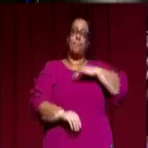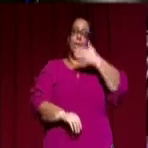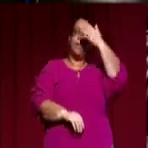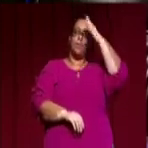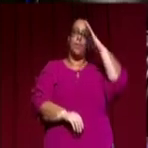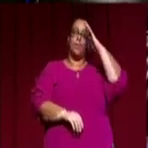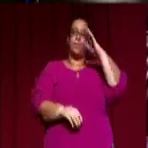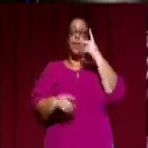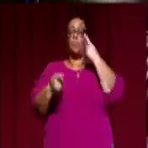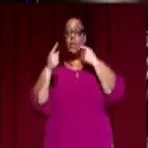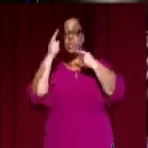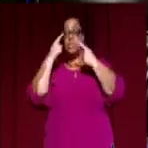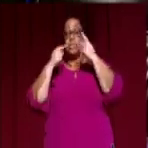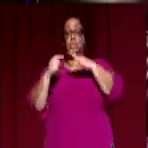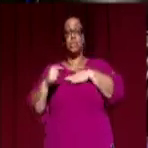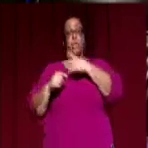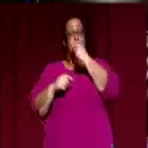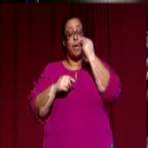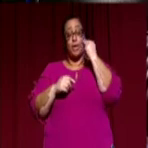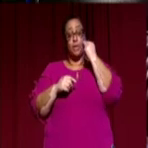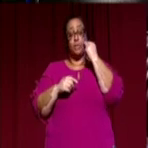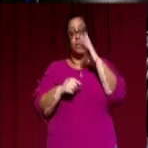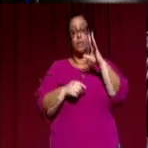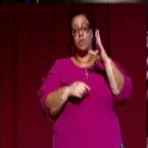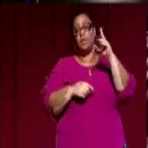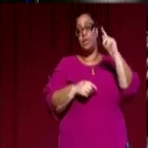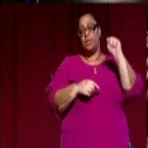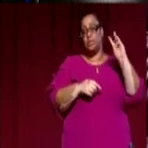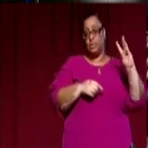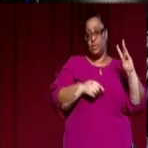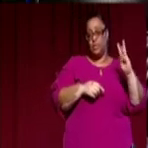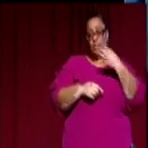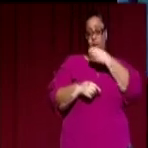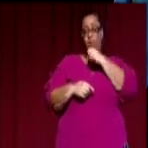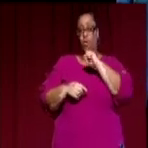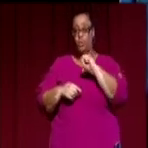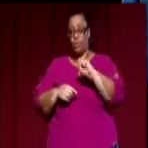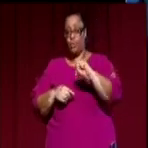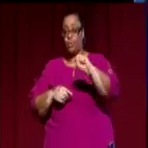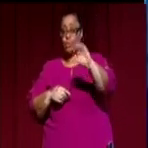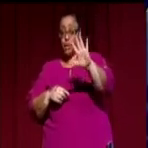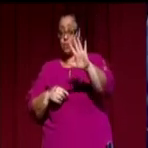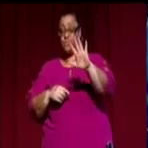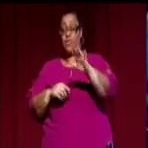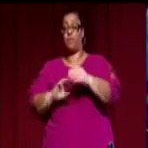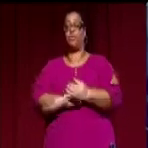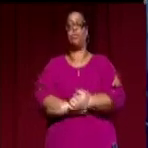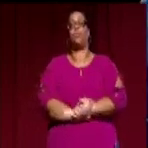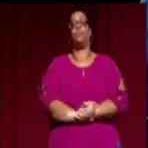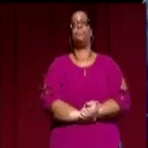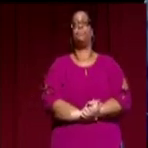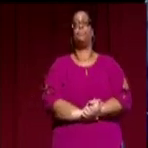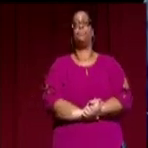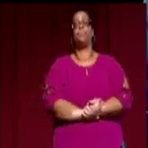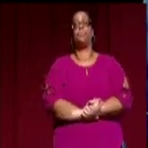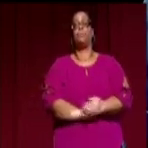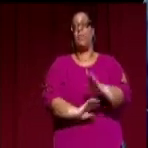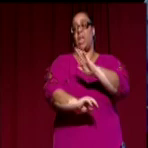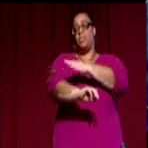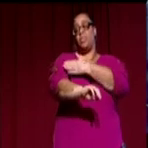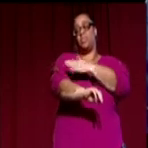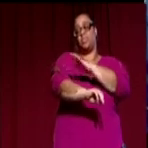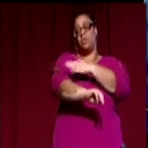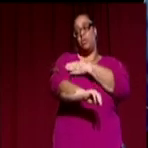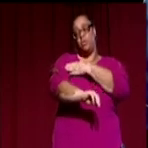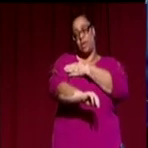My God, that brings tears to my eyes. Tim, how old were you when you first started? I was 5 years old, and the song I sang